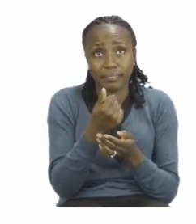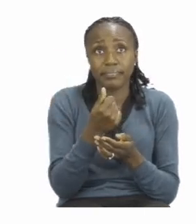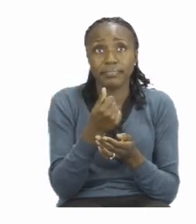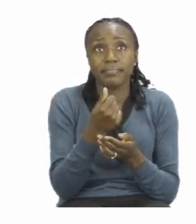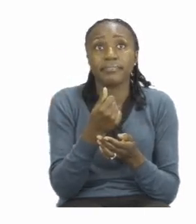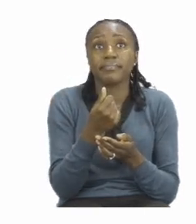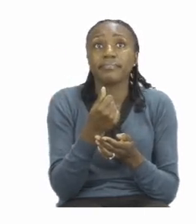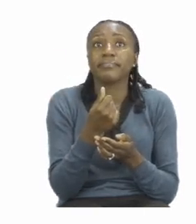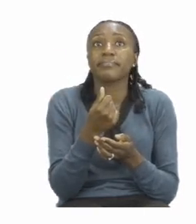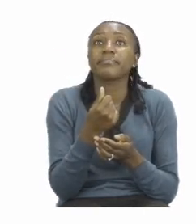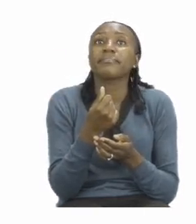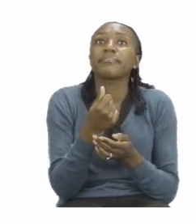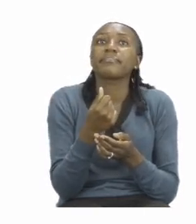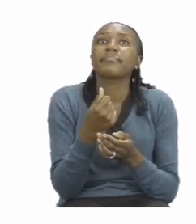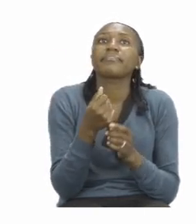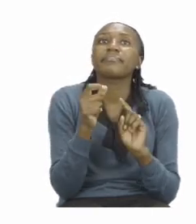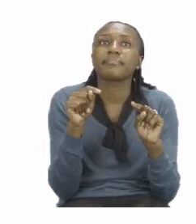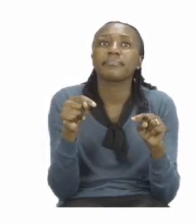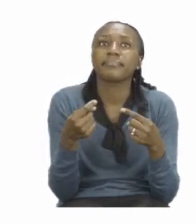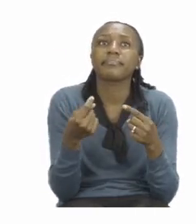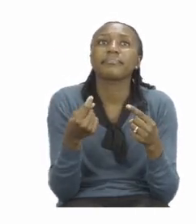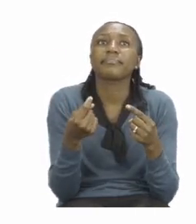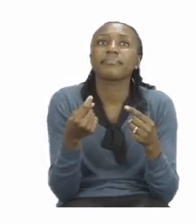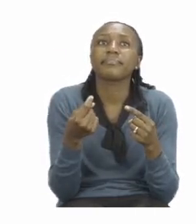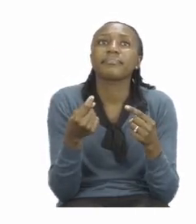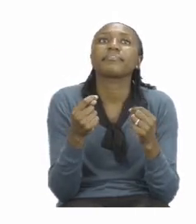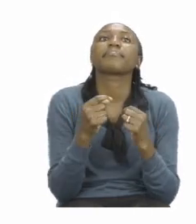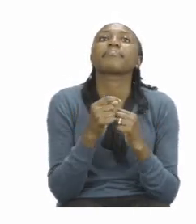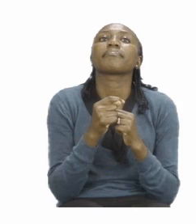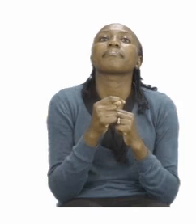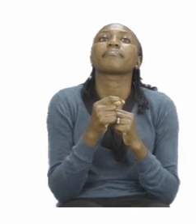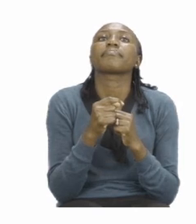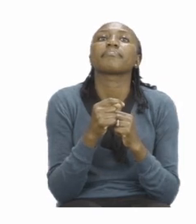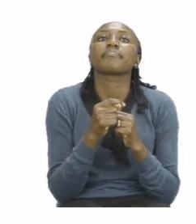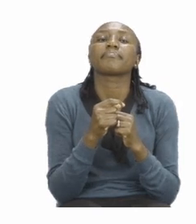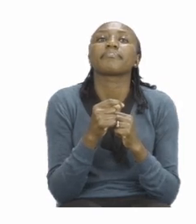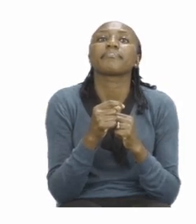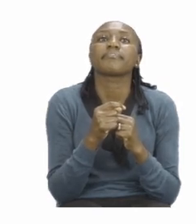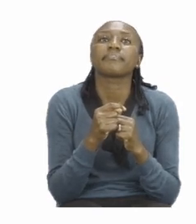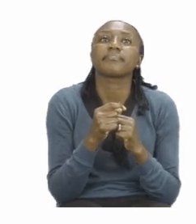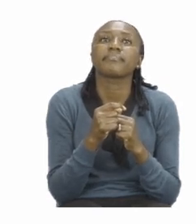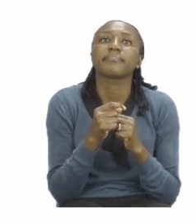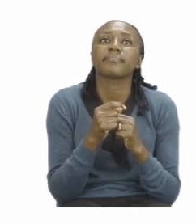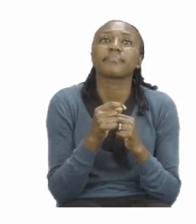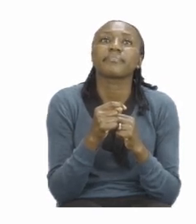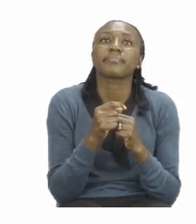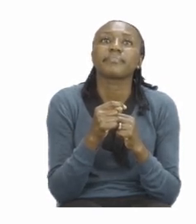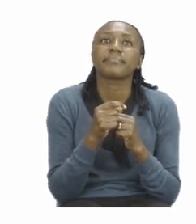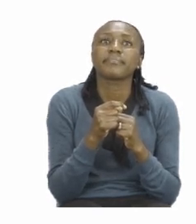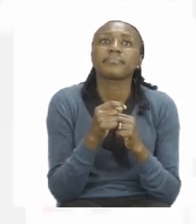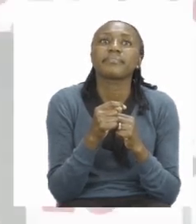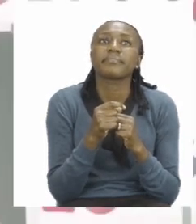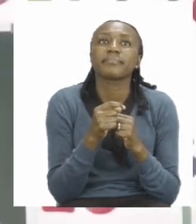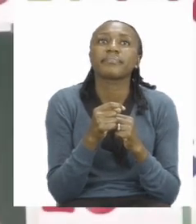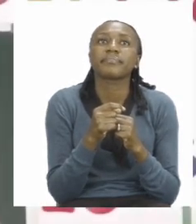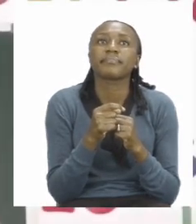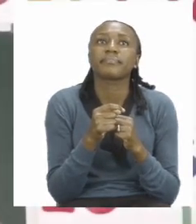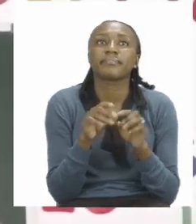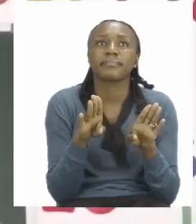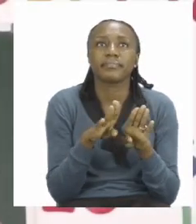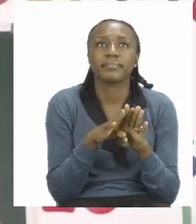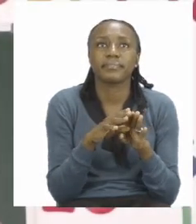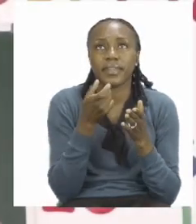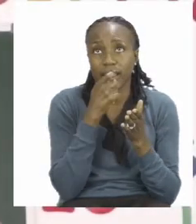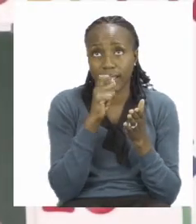following items and pay with 50 cents? We're going to do the pencil together.